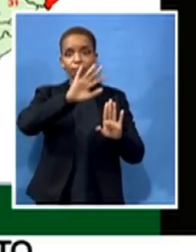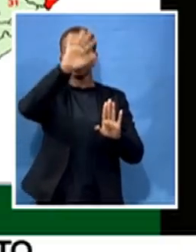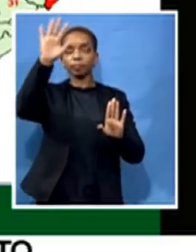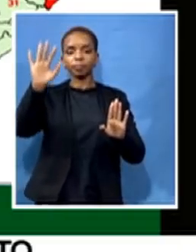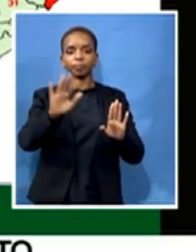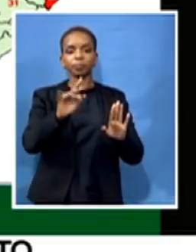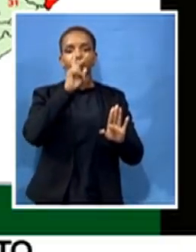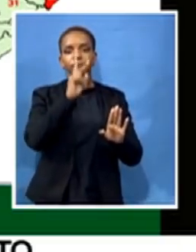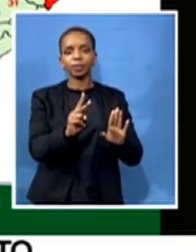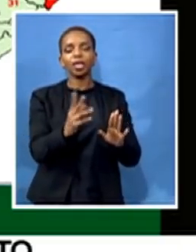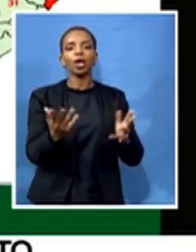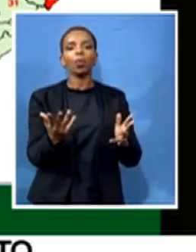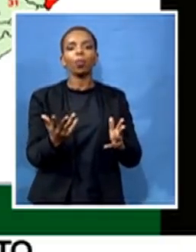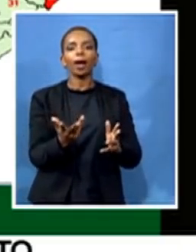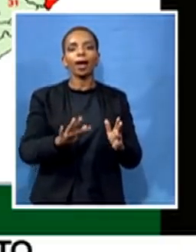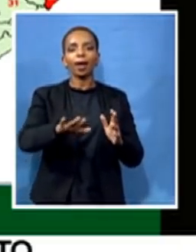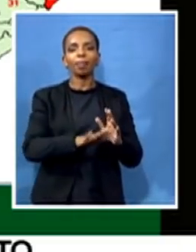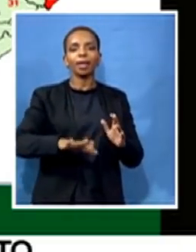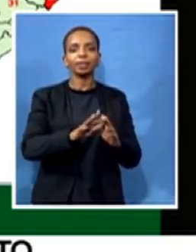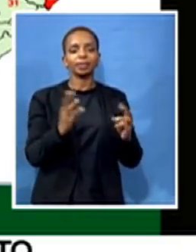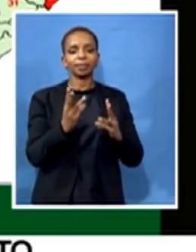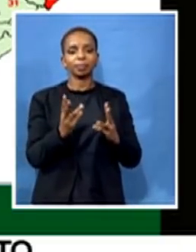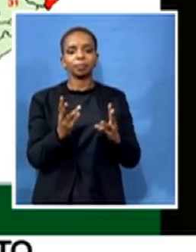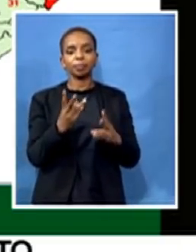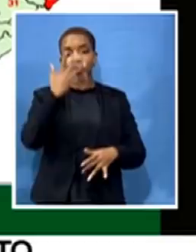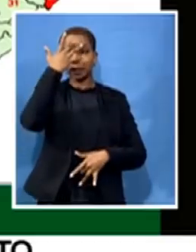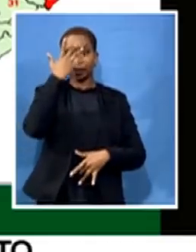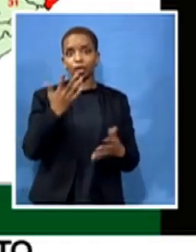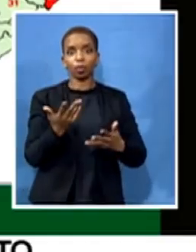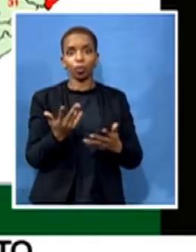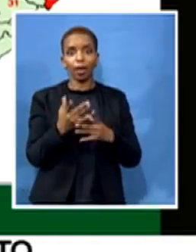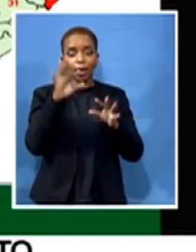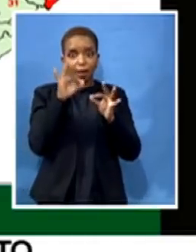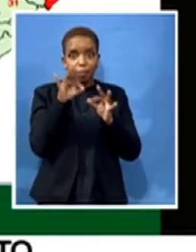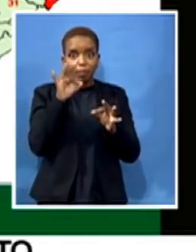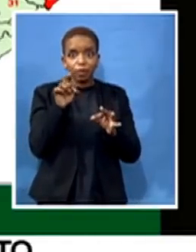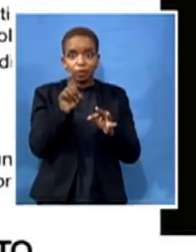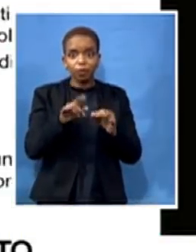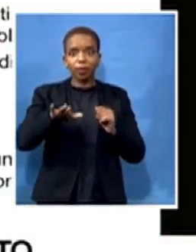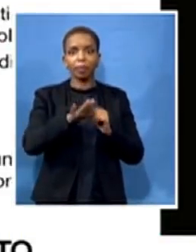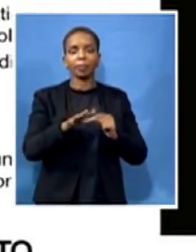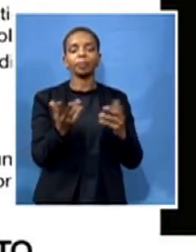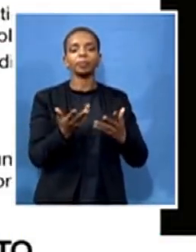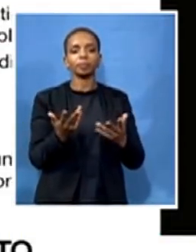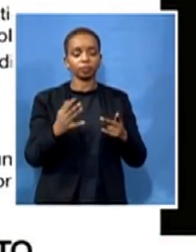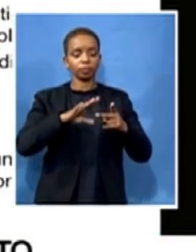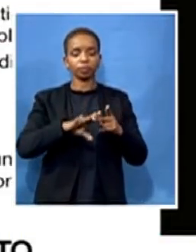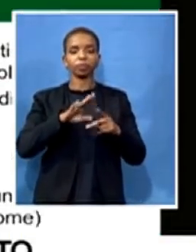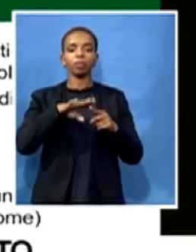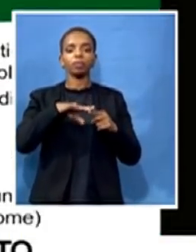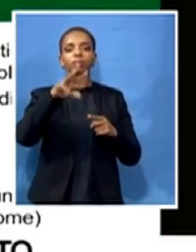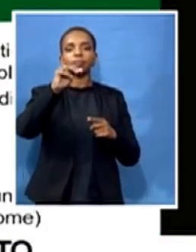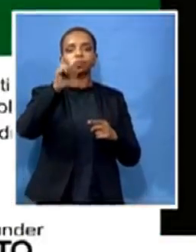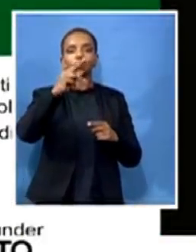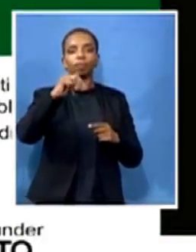these particular areas. One of them in Mangaung has also been brought in as well